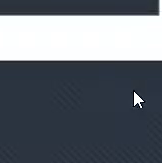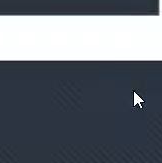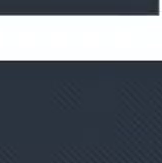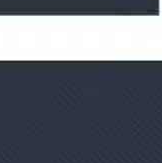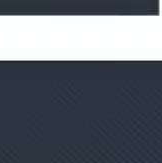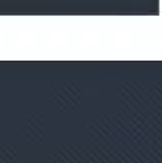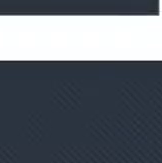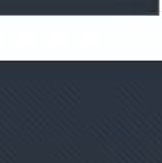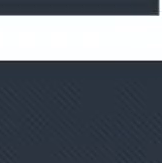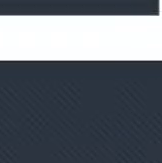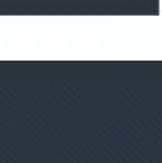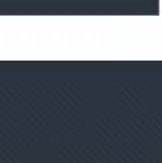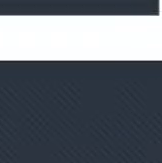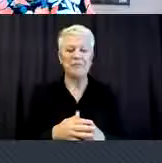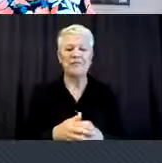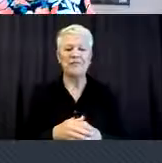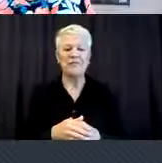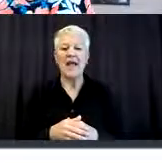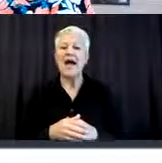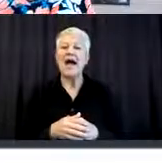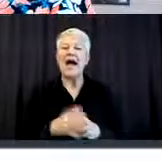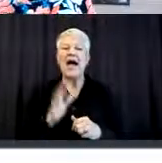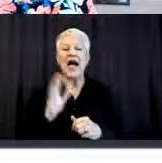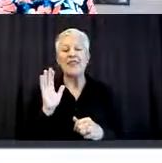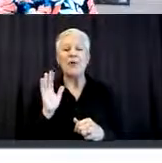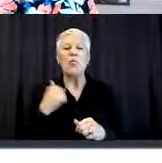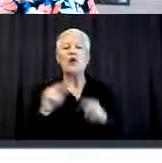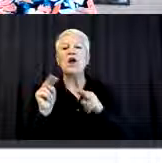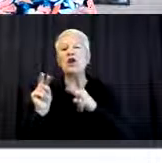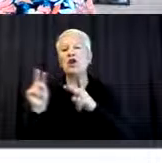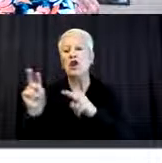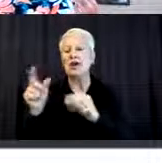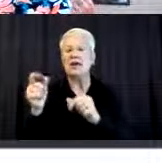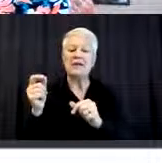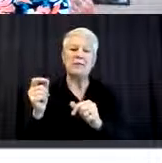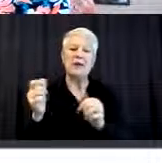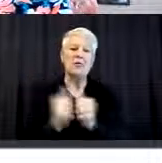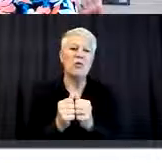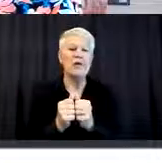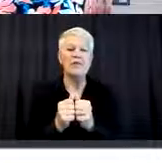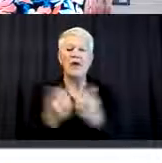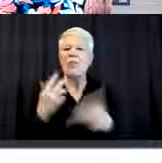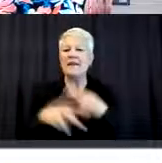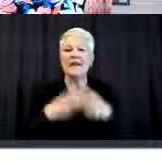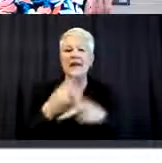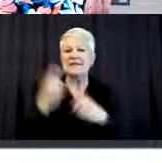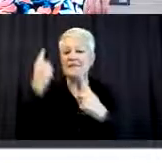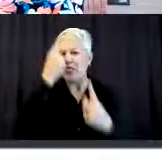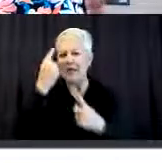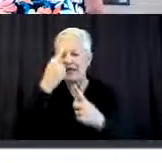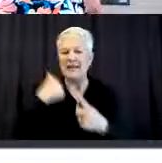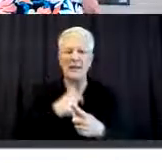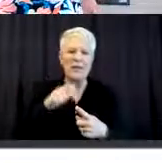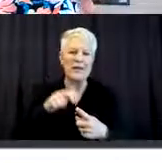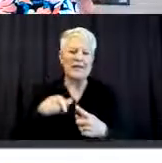of the morning. And we'll look a little bit at kind of what kind of thinking that we need